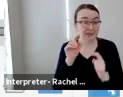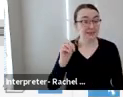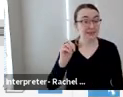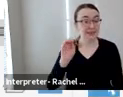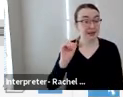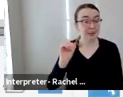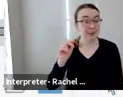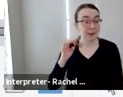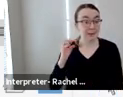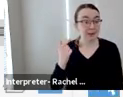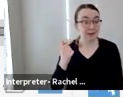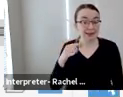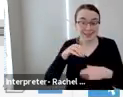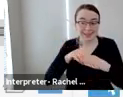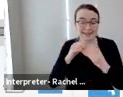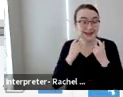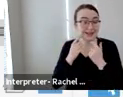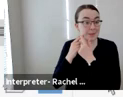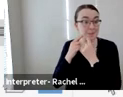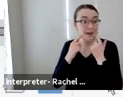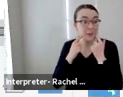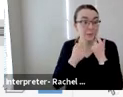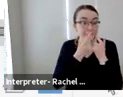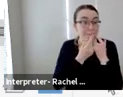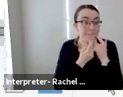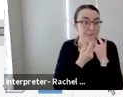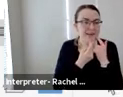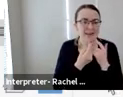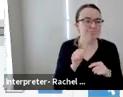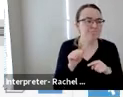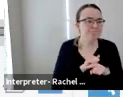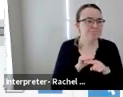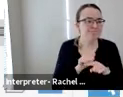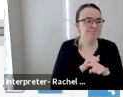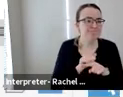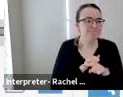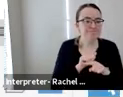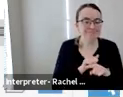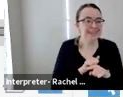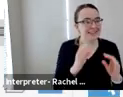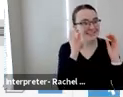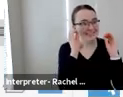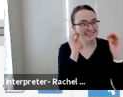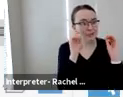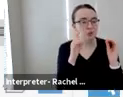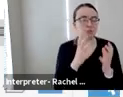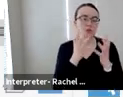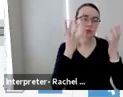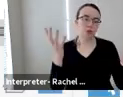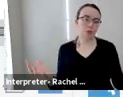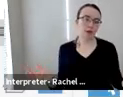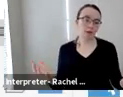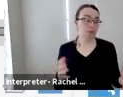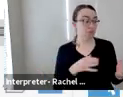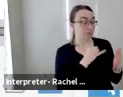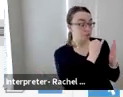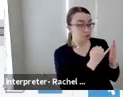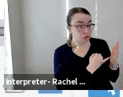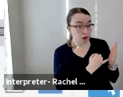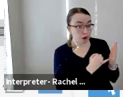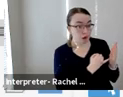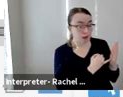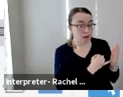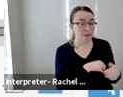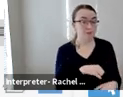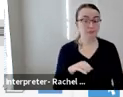making the inside of the mouth pink, do little things like this. It teaches you a ton, whether it's drawing or whether